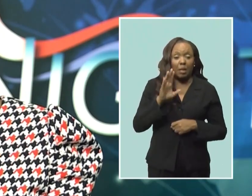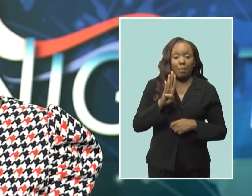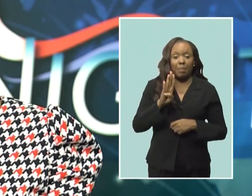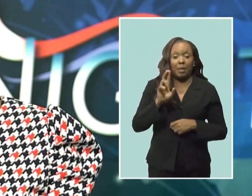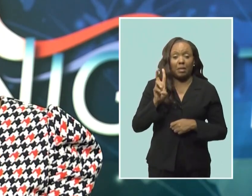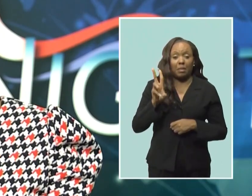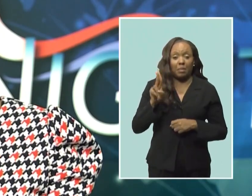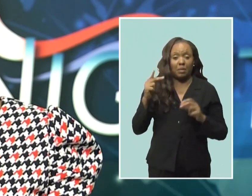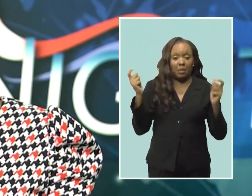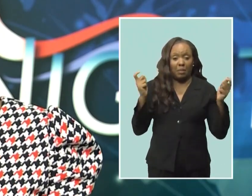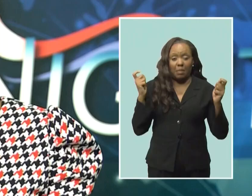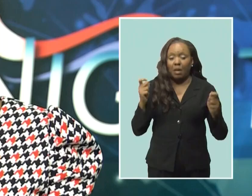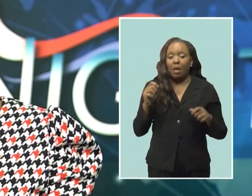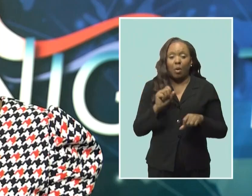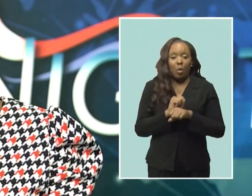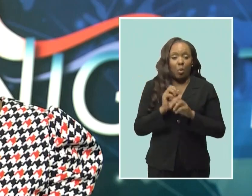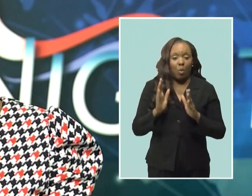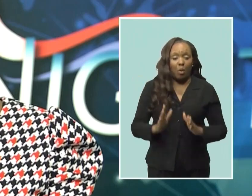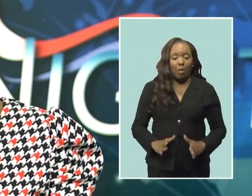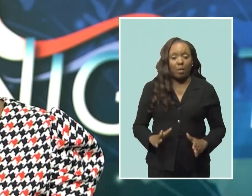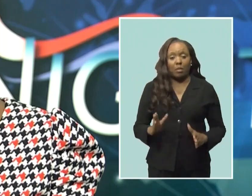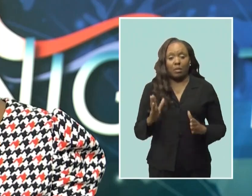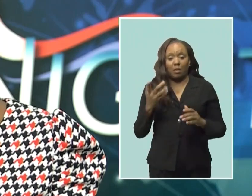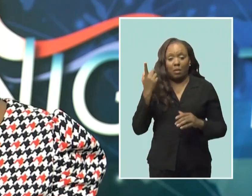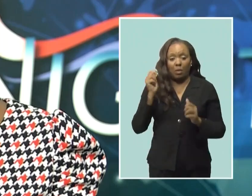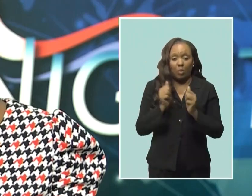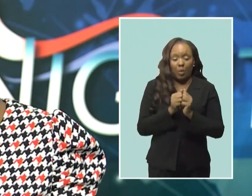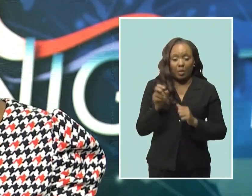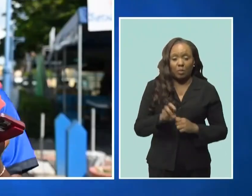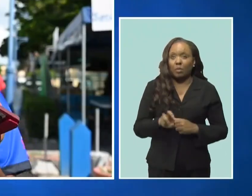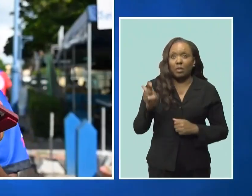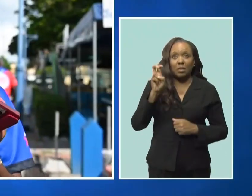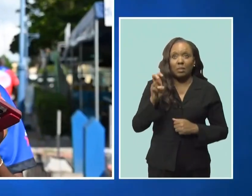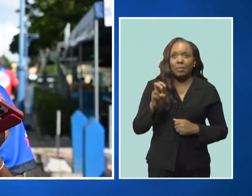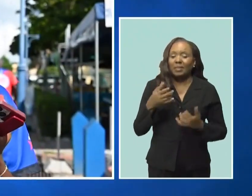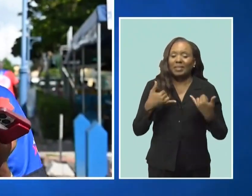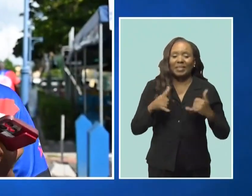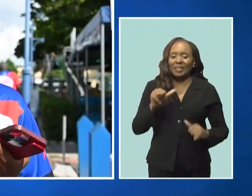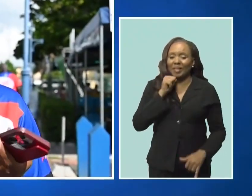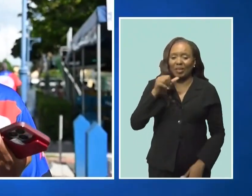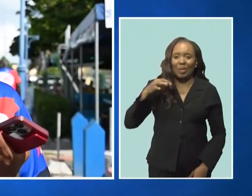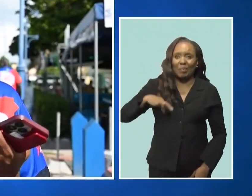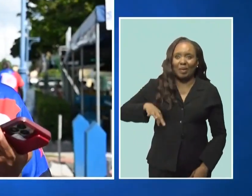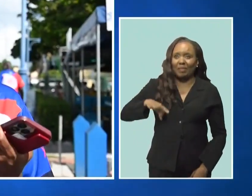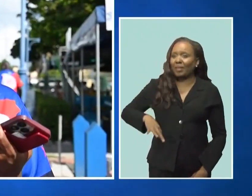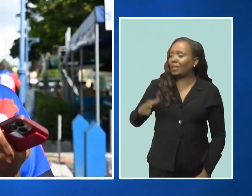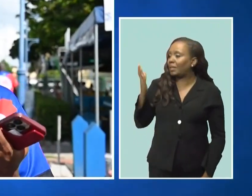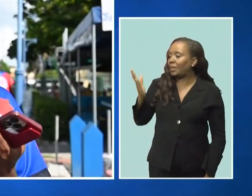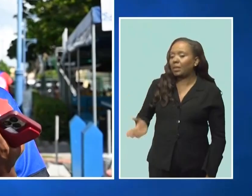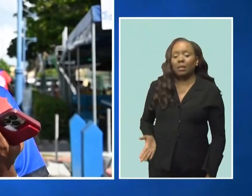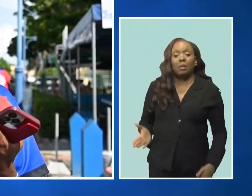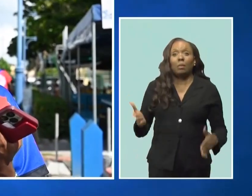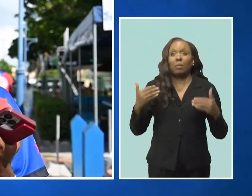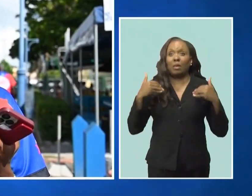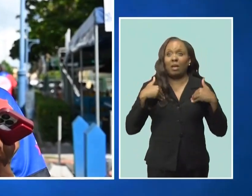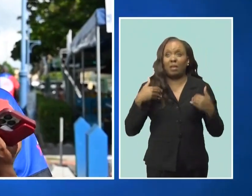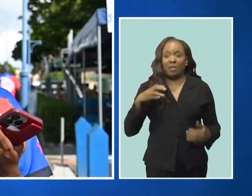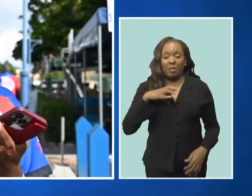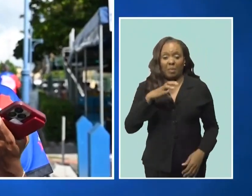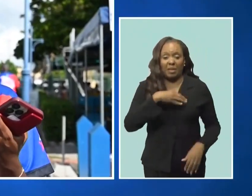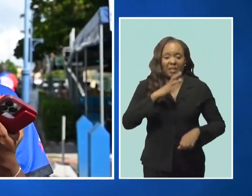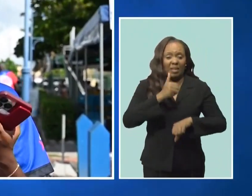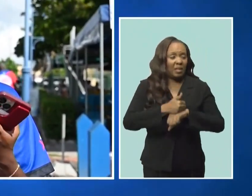said workers in the tourism sector deserve better. So those committees are not being